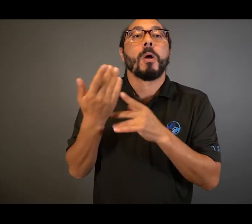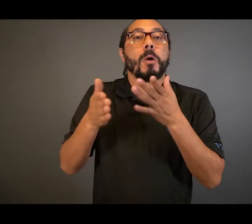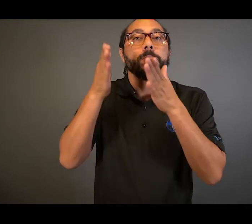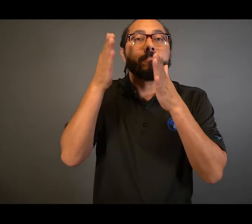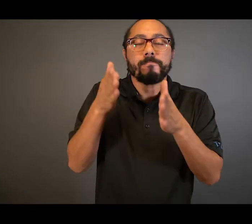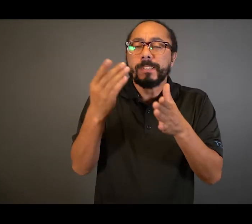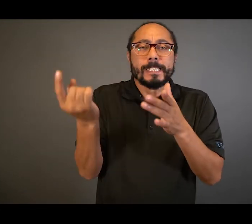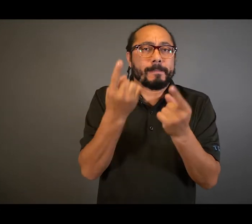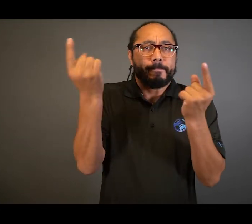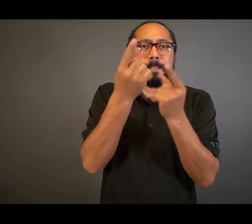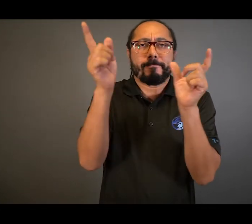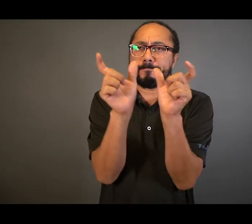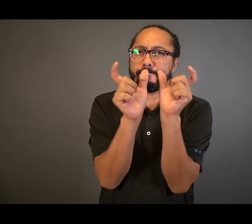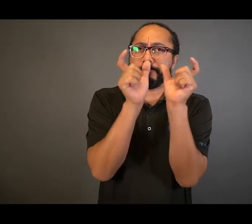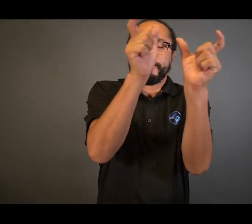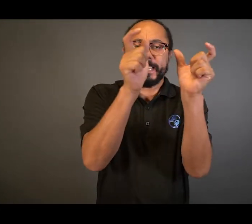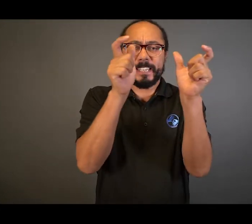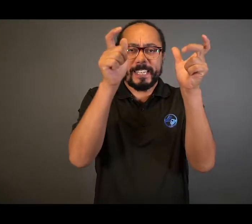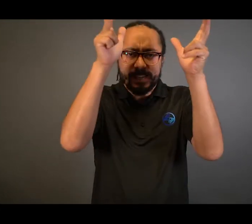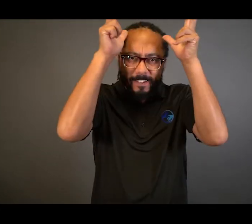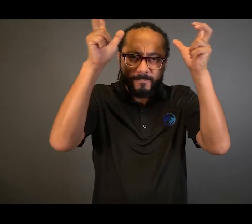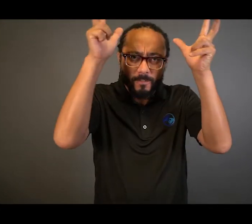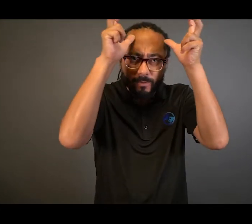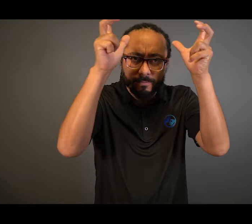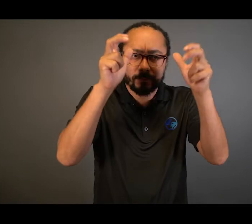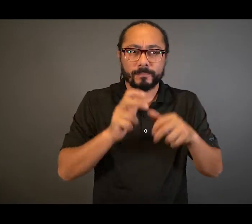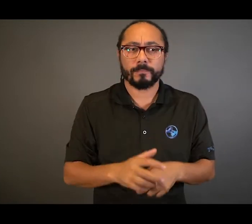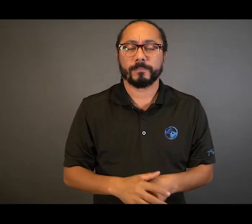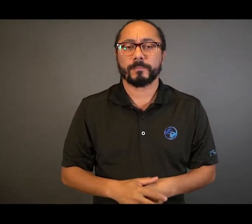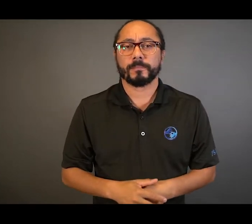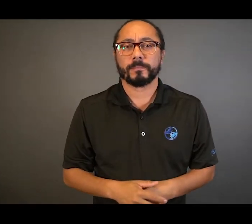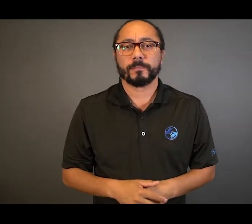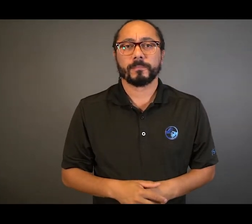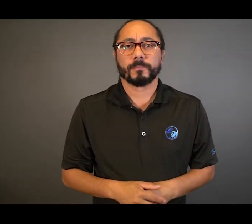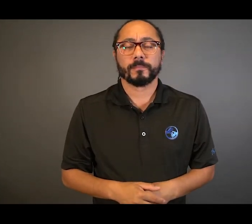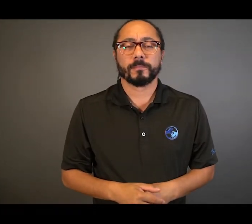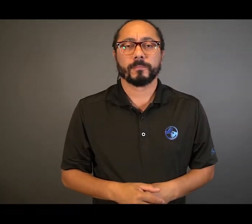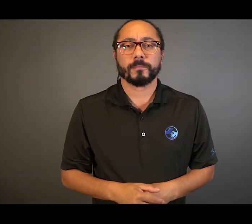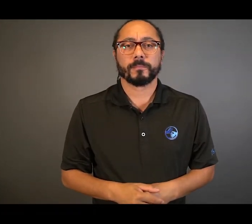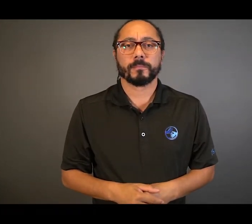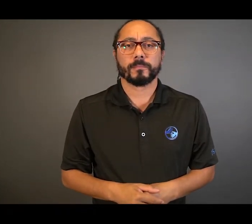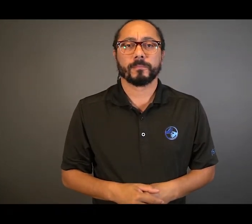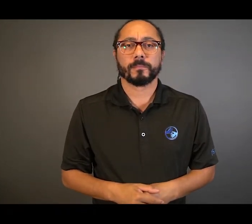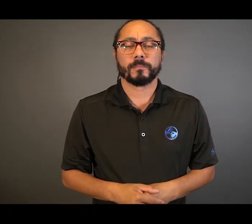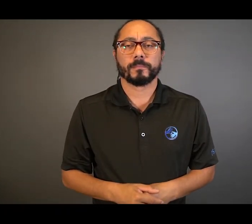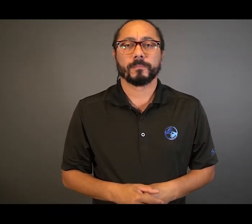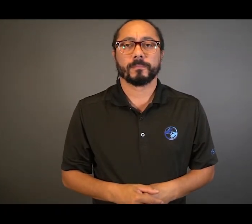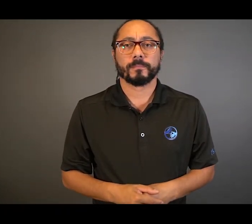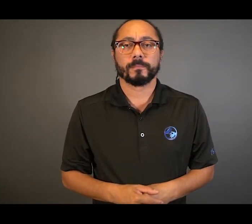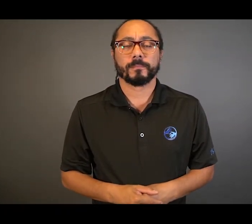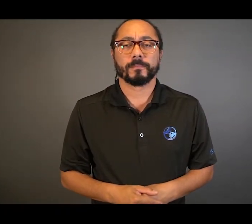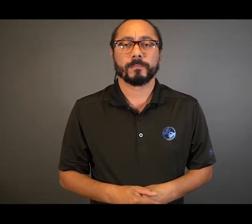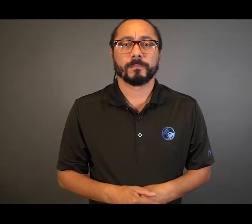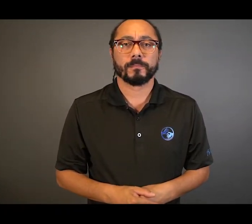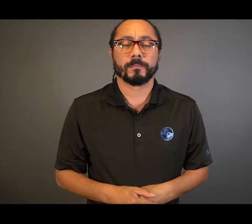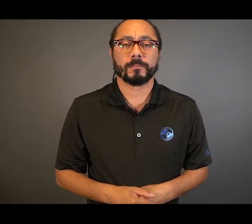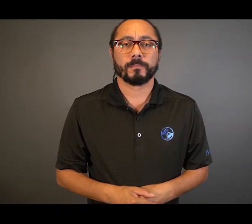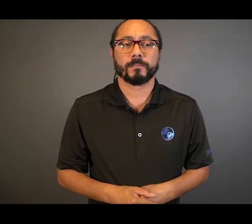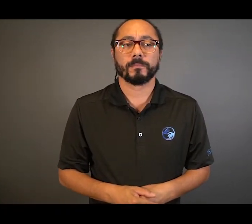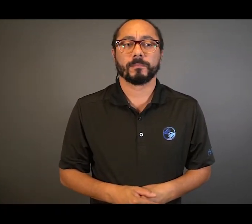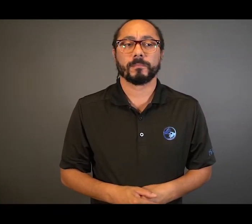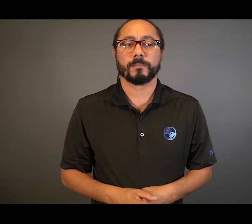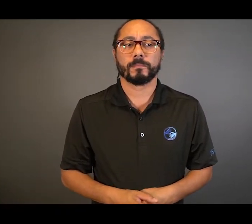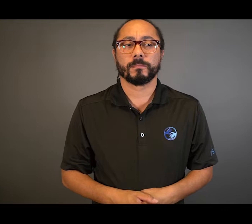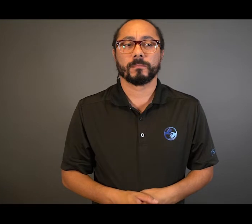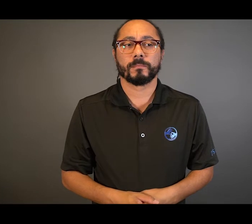a possible talisman against evil. a wash basin and mirror sit in front of a bright window. Then a photograph in a metal